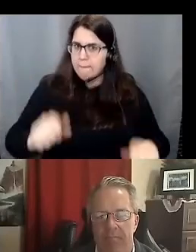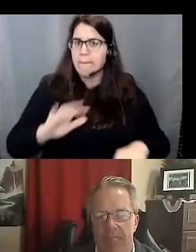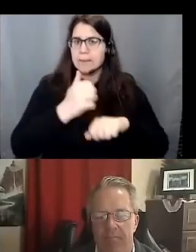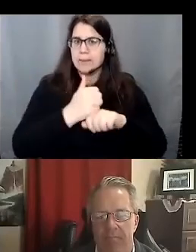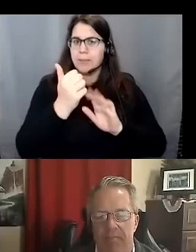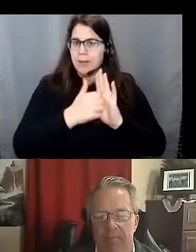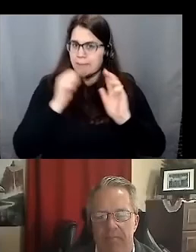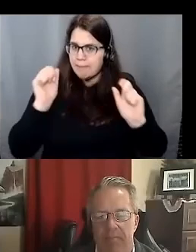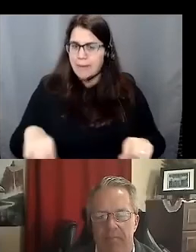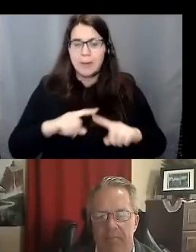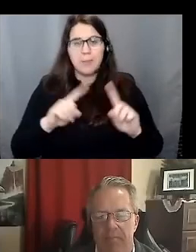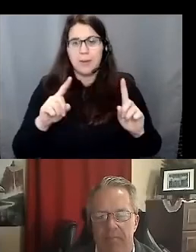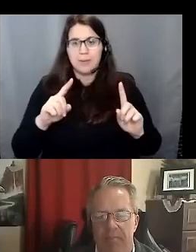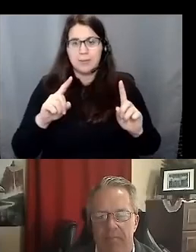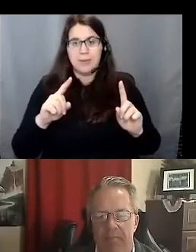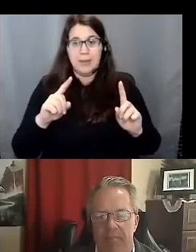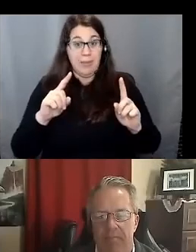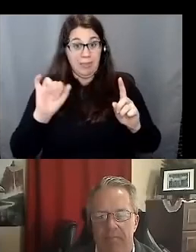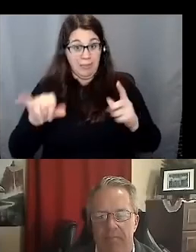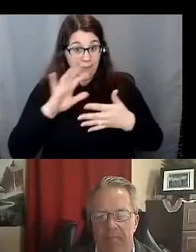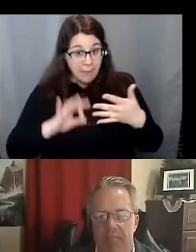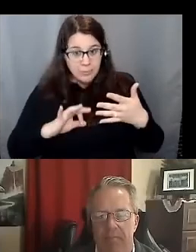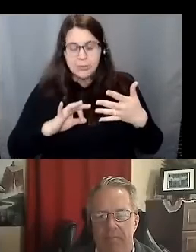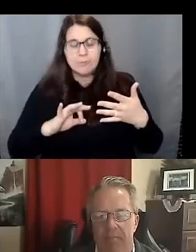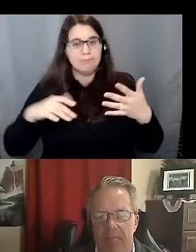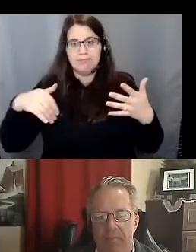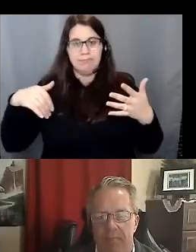going to see, you know, that breakdown listed